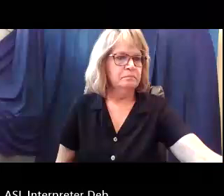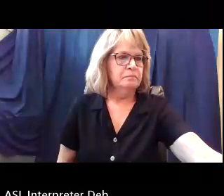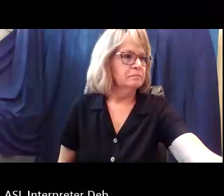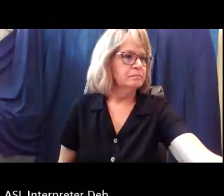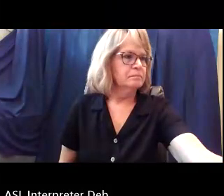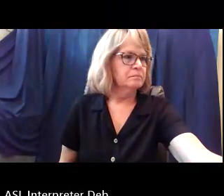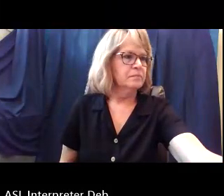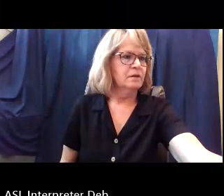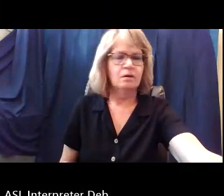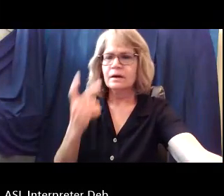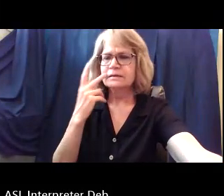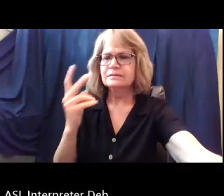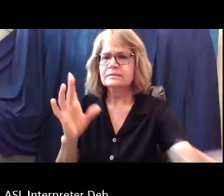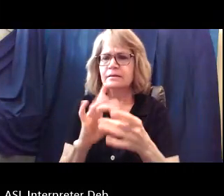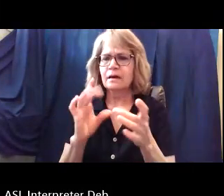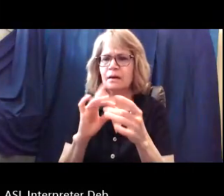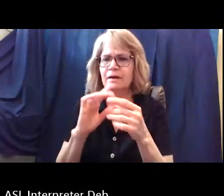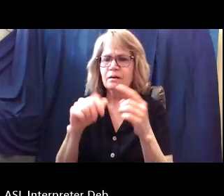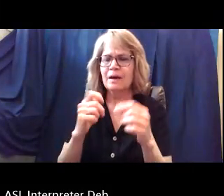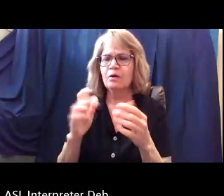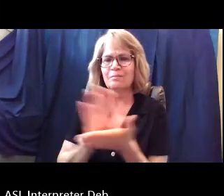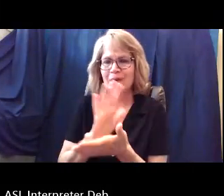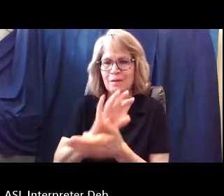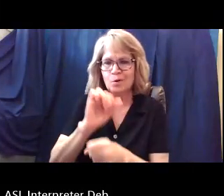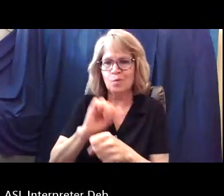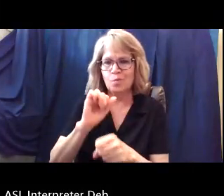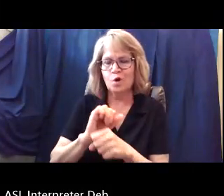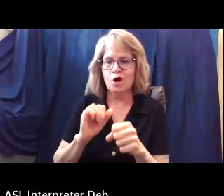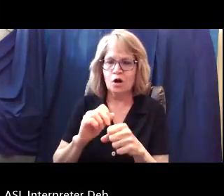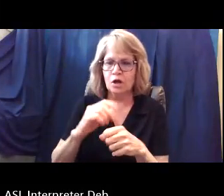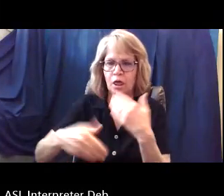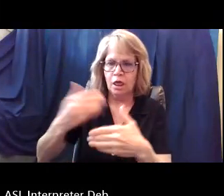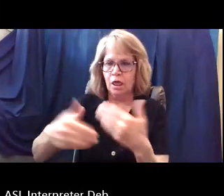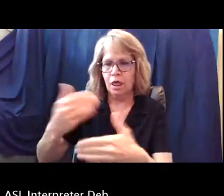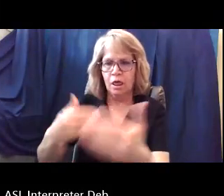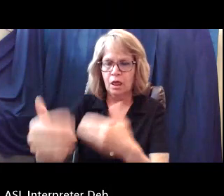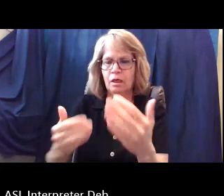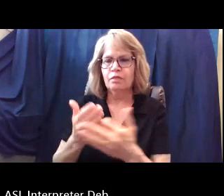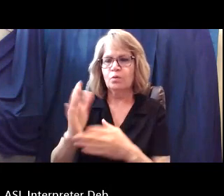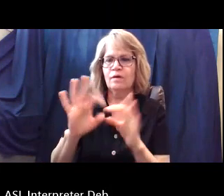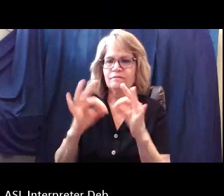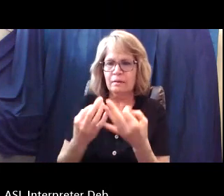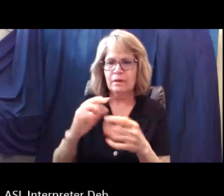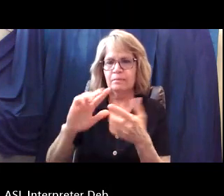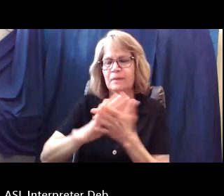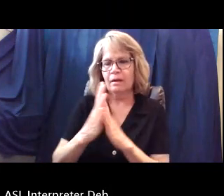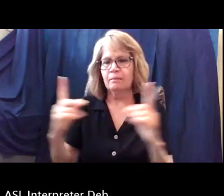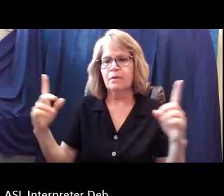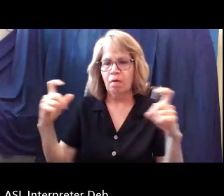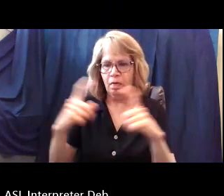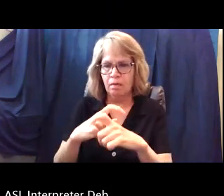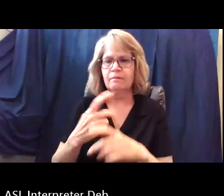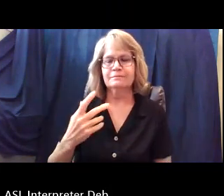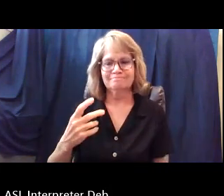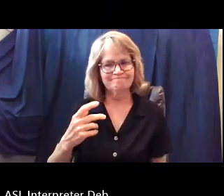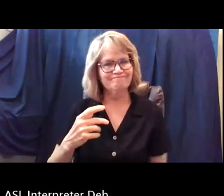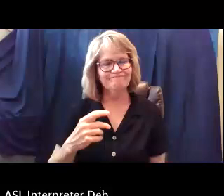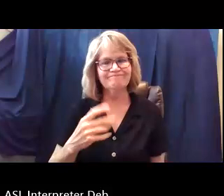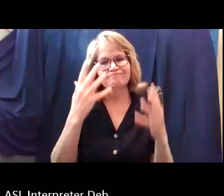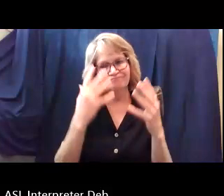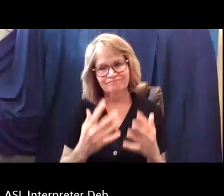Lizzie, I see your comment about jumping through the paperwork hoop for a family and it became complicated. Yeah, unfortunately, there